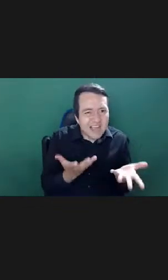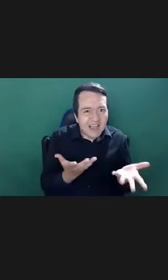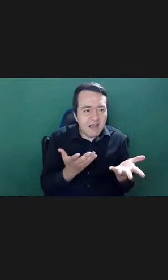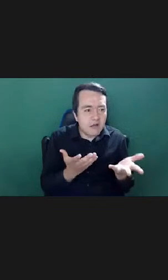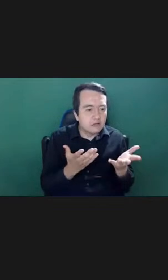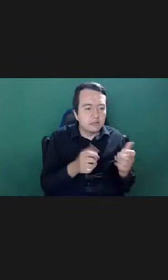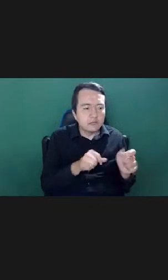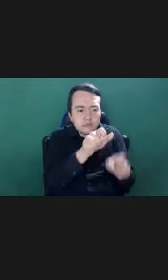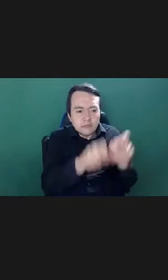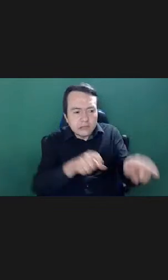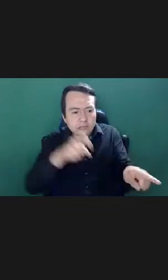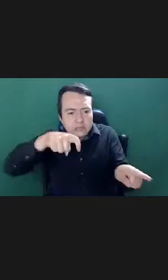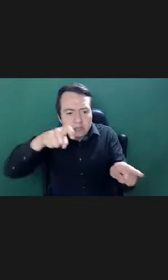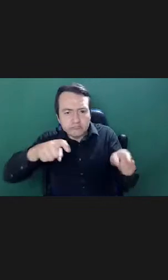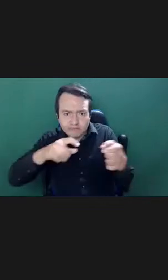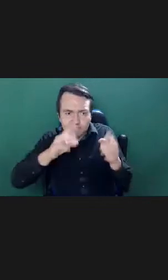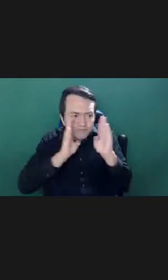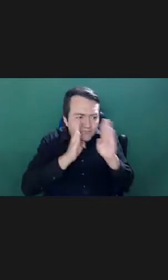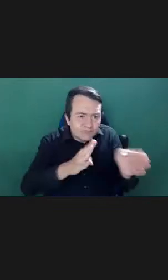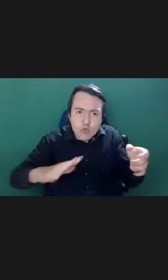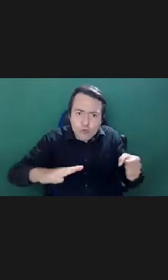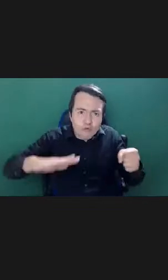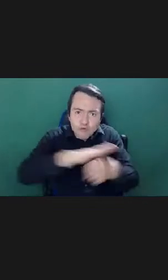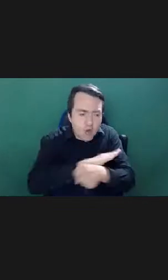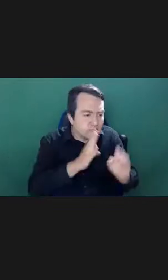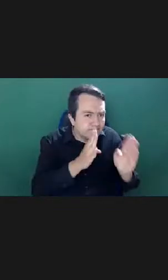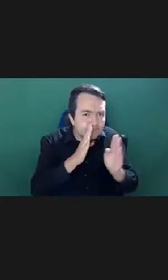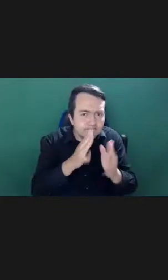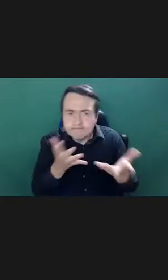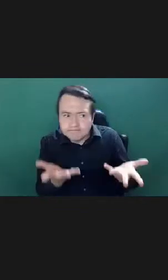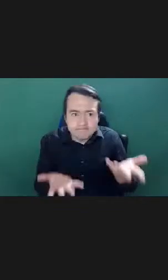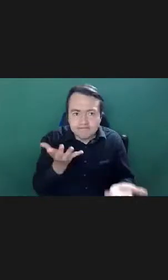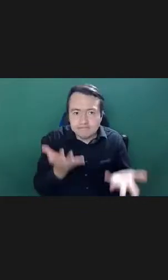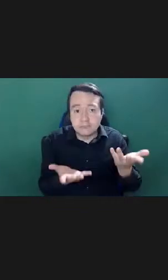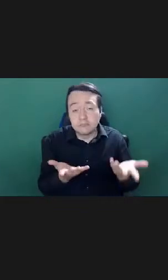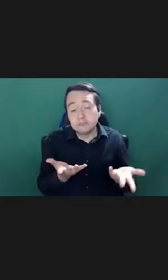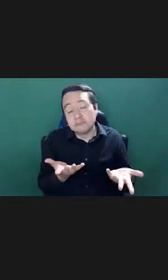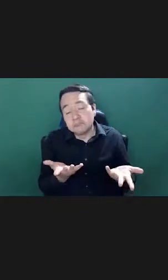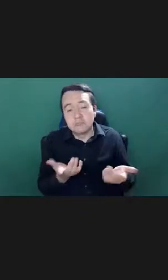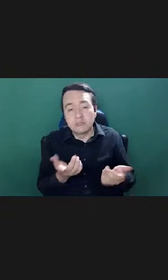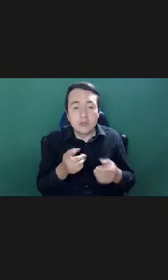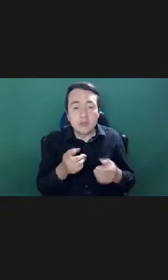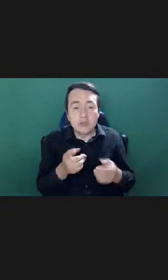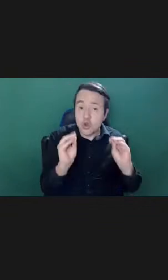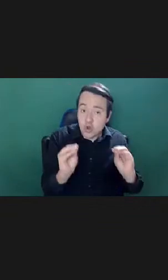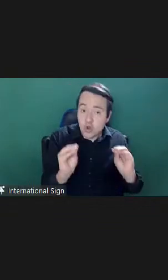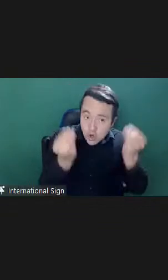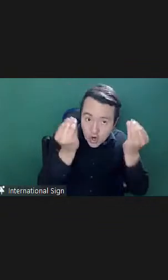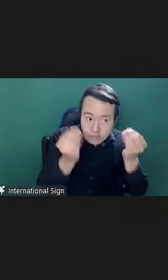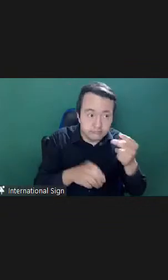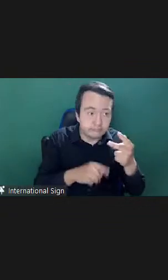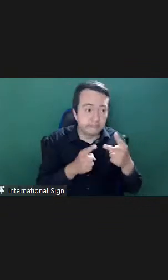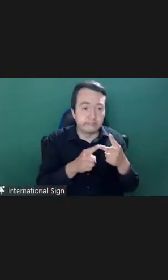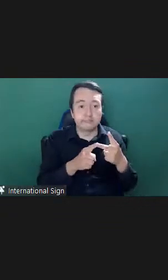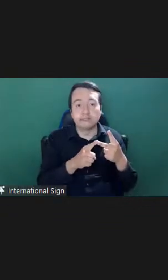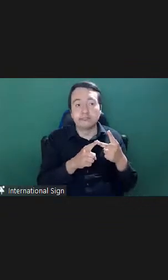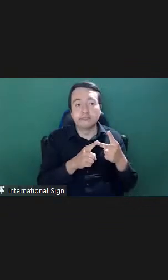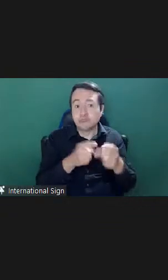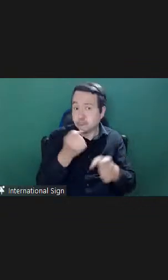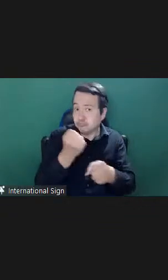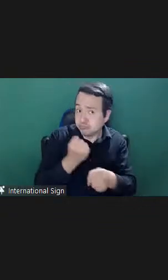they're relatively young, middle-aged actually, they have high education, and have some form of extra insurance. Those have